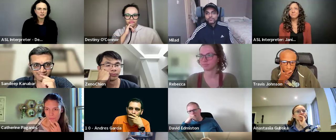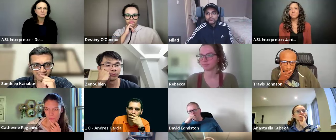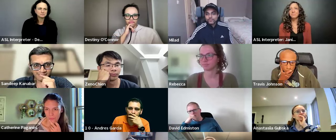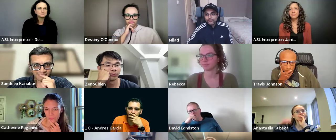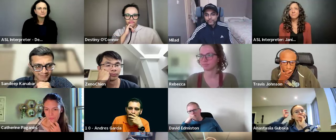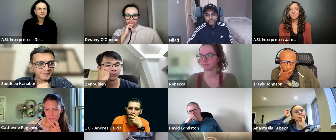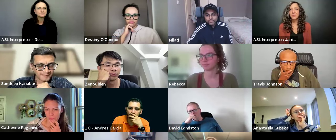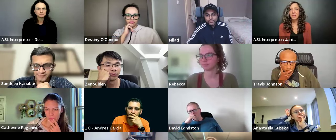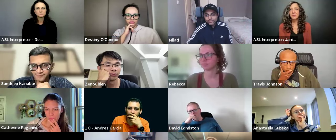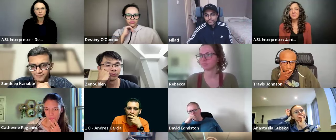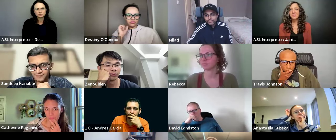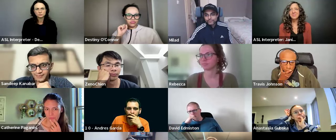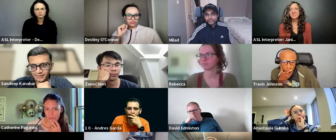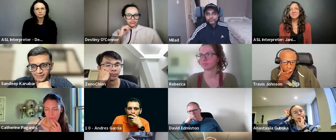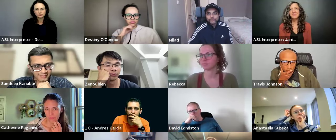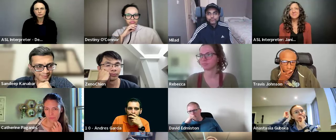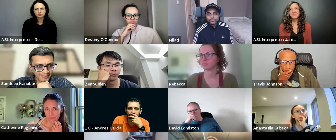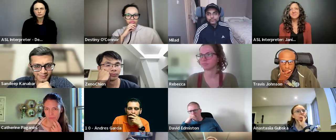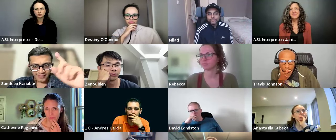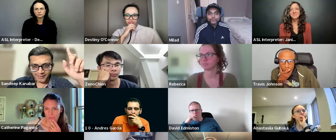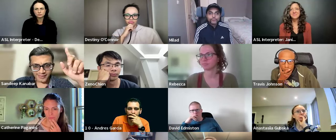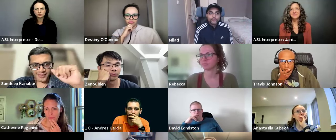make it fresh. Great.